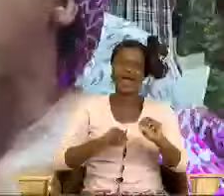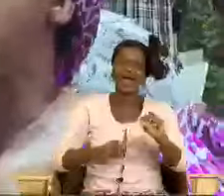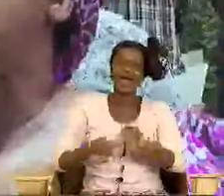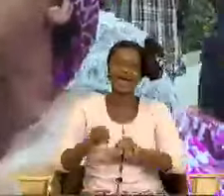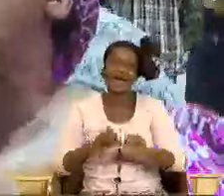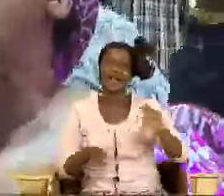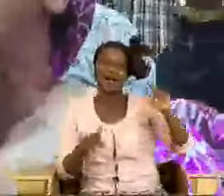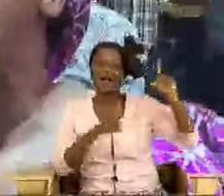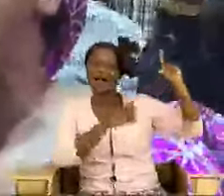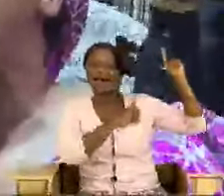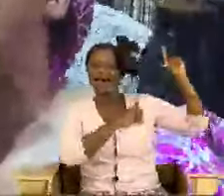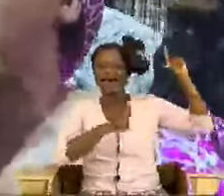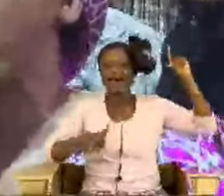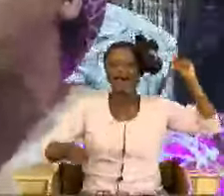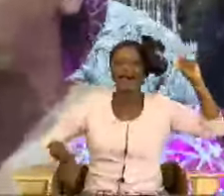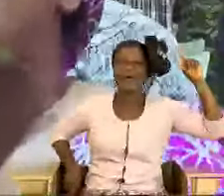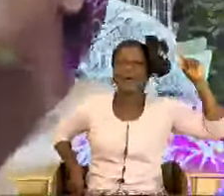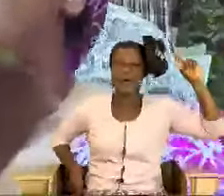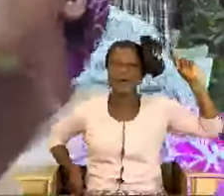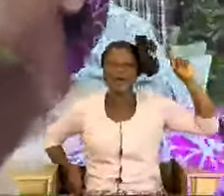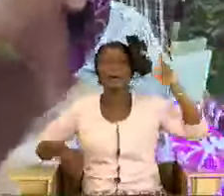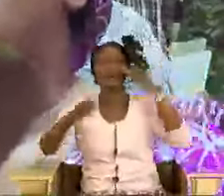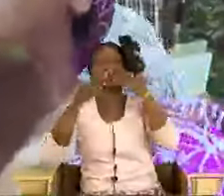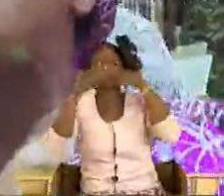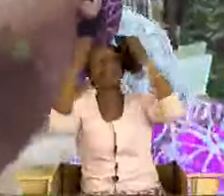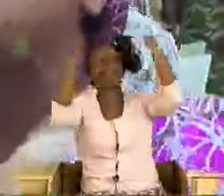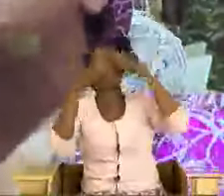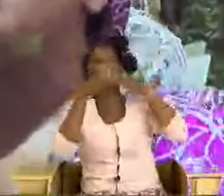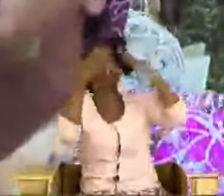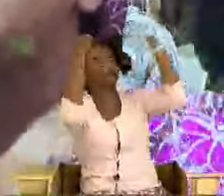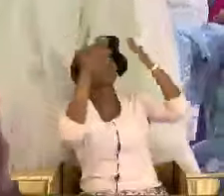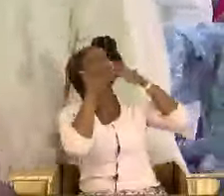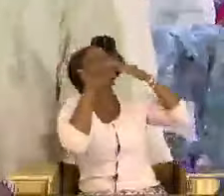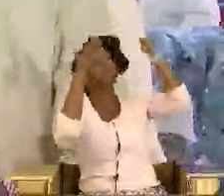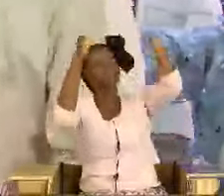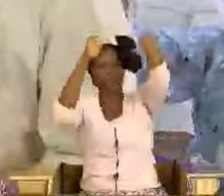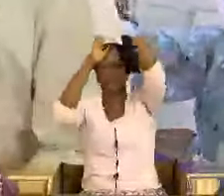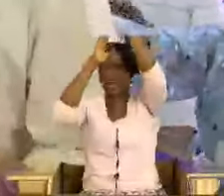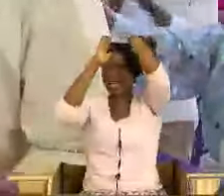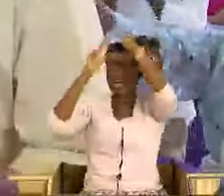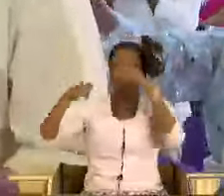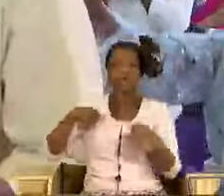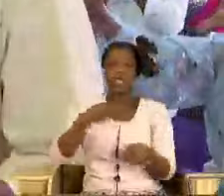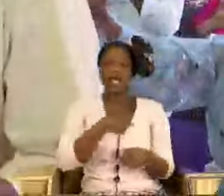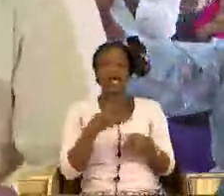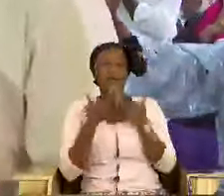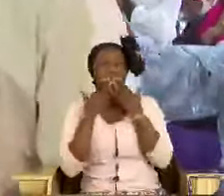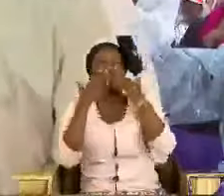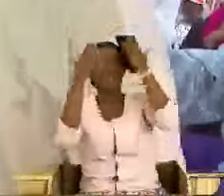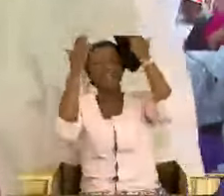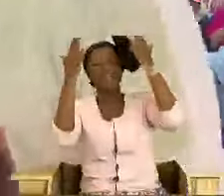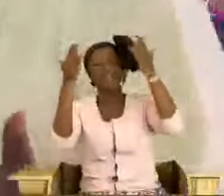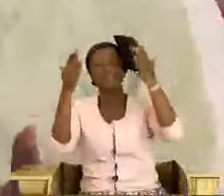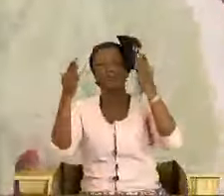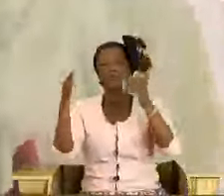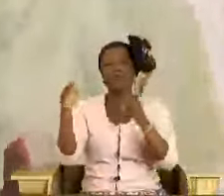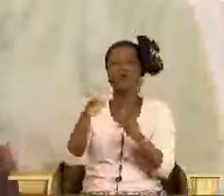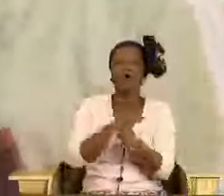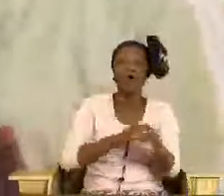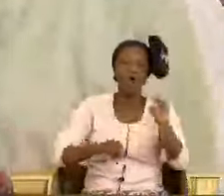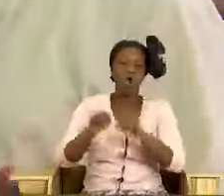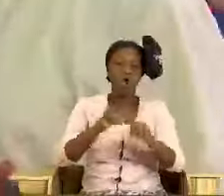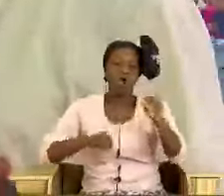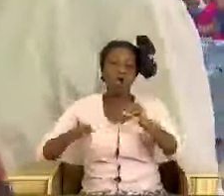are thank you Father thank you Father thank you Father we are grateful